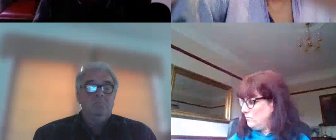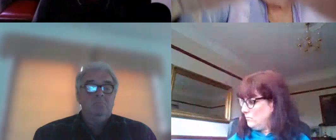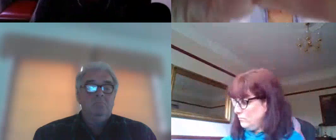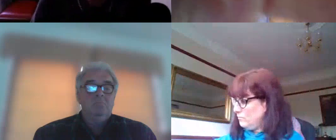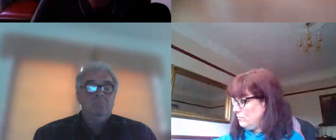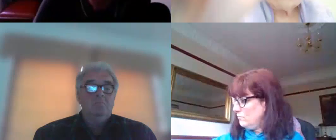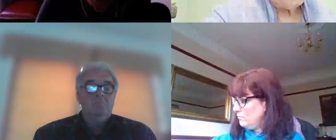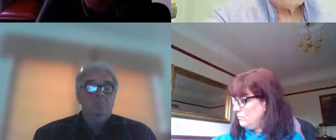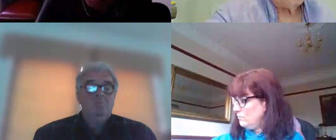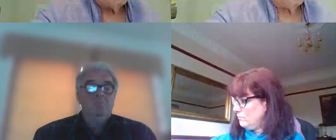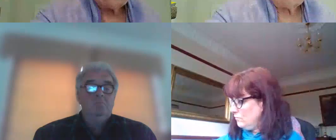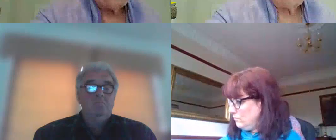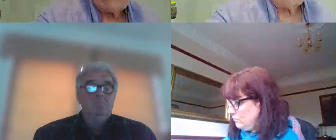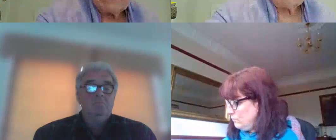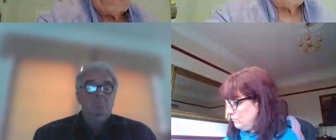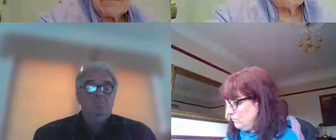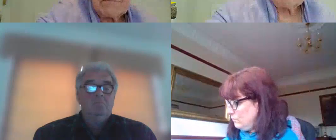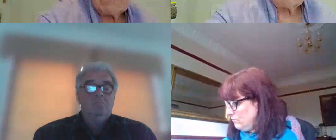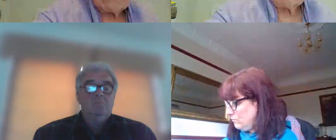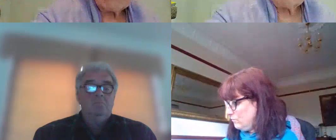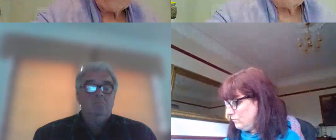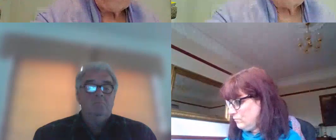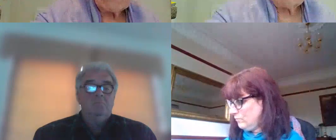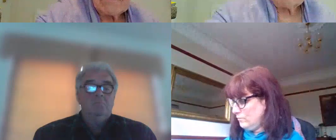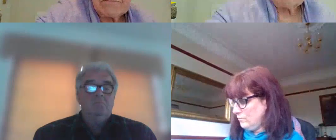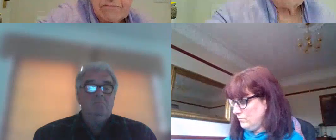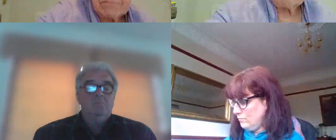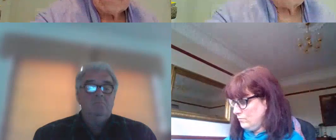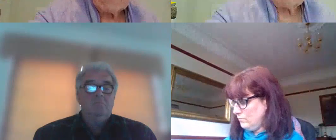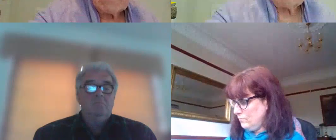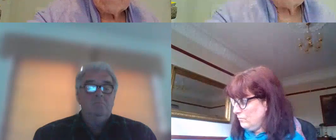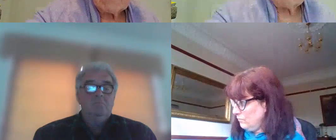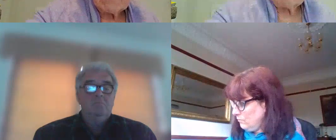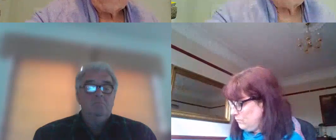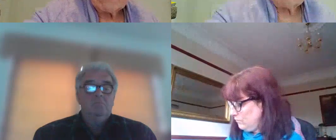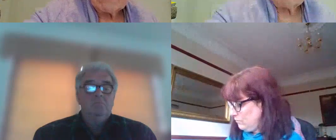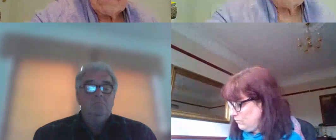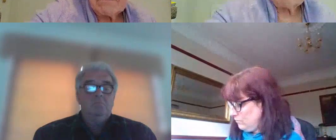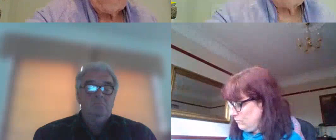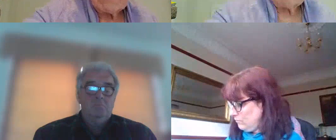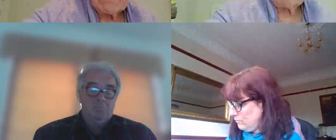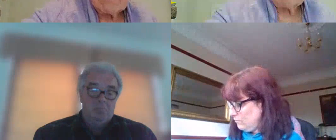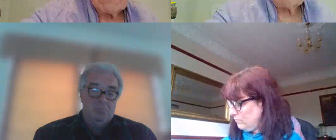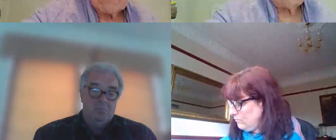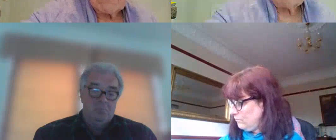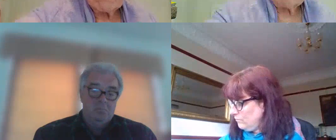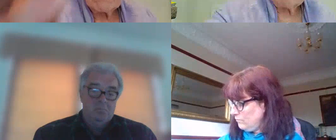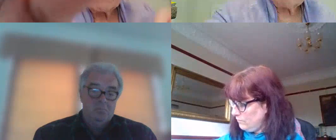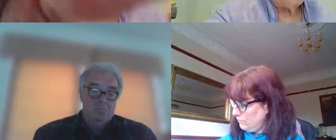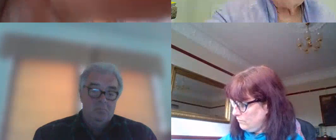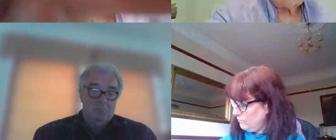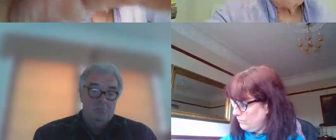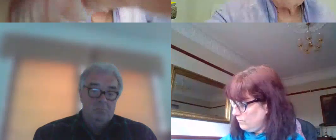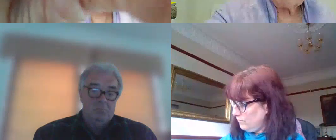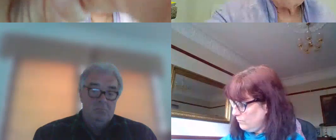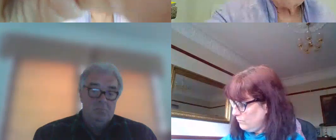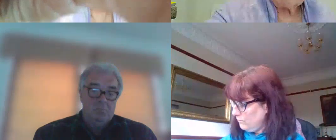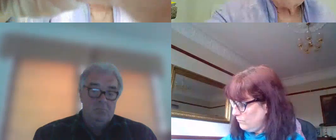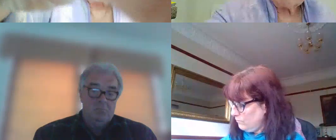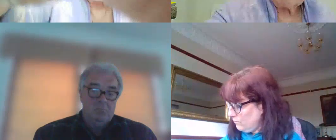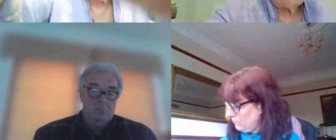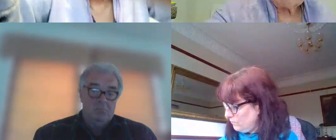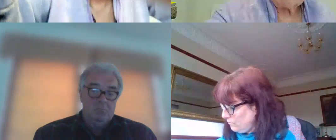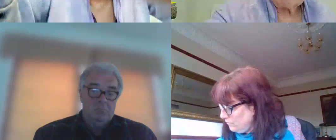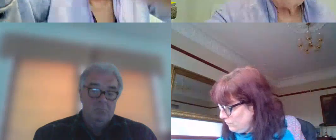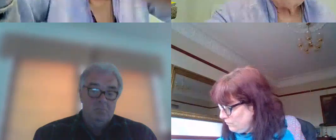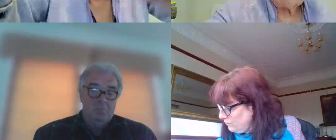thank you. One of the things is I was asked with some of the candidates who are filling these forums in for me, the description, is that the party name,